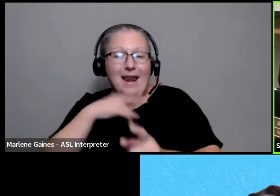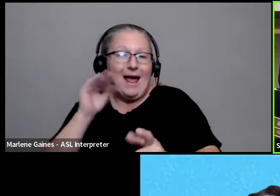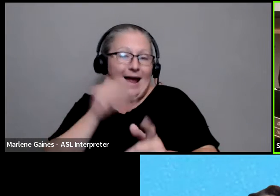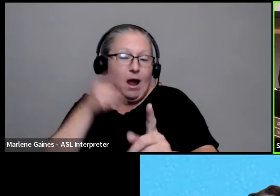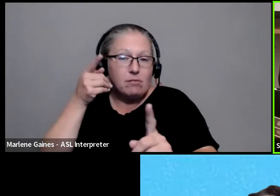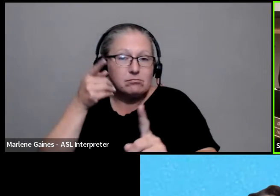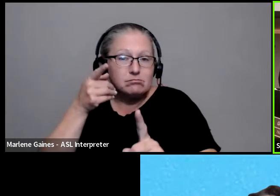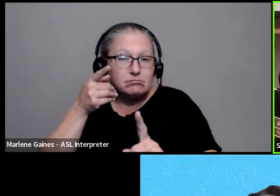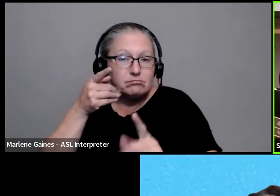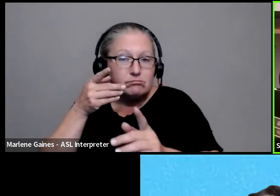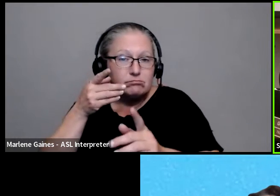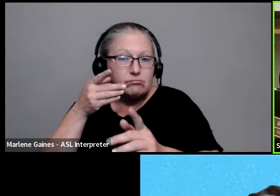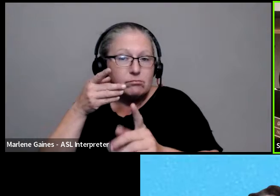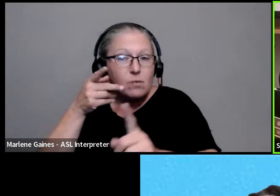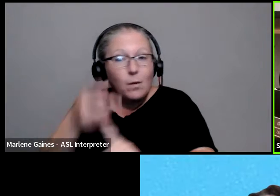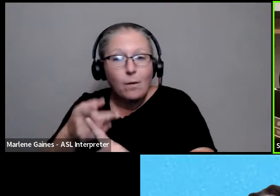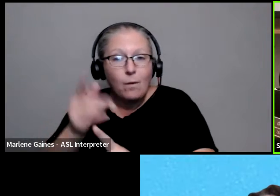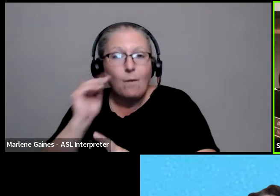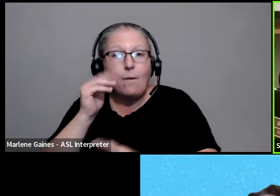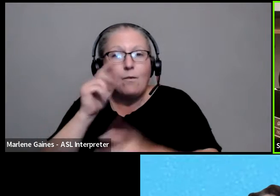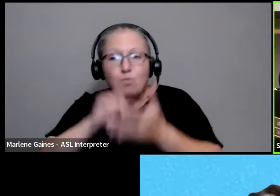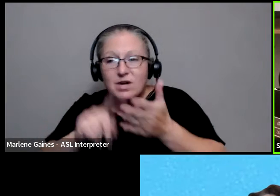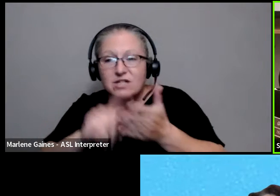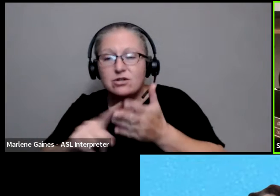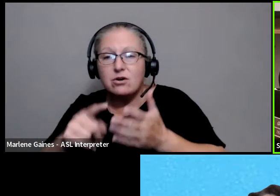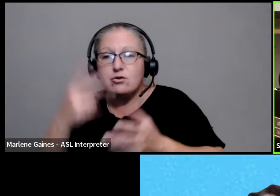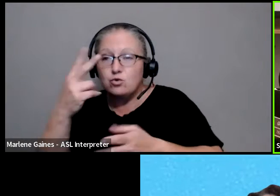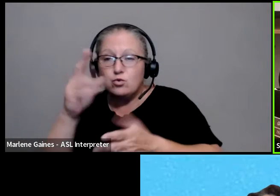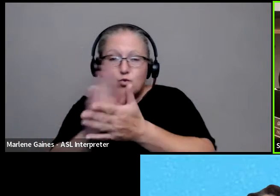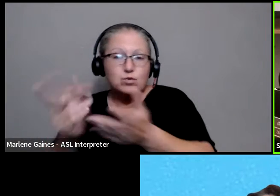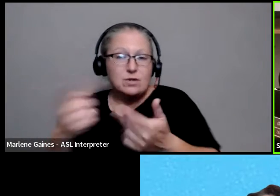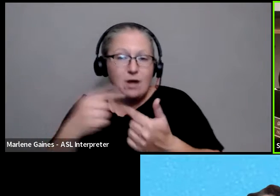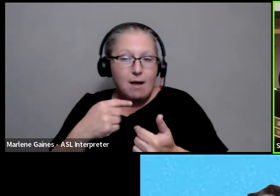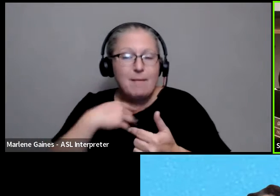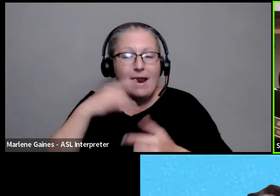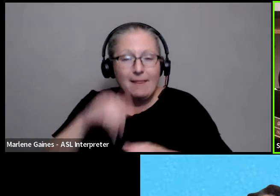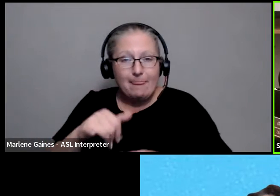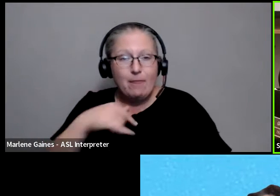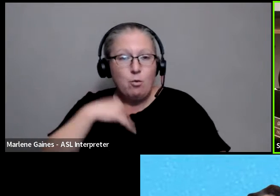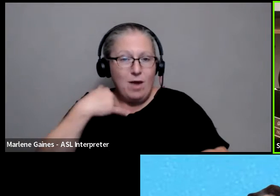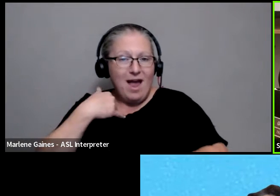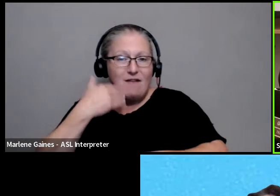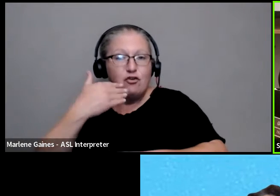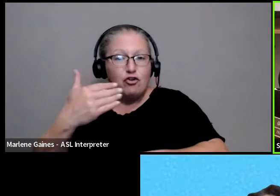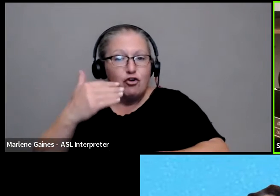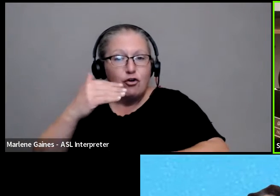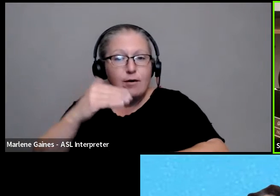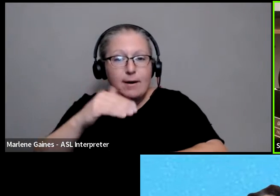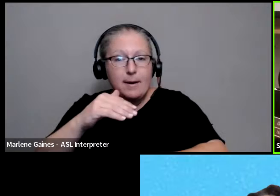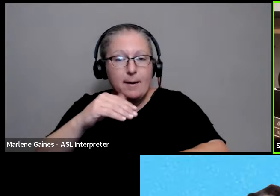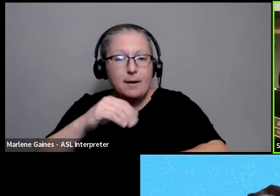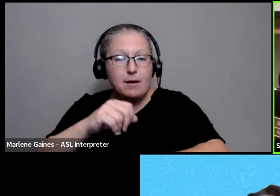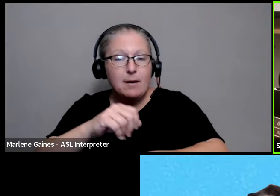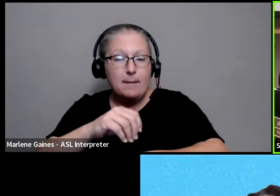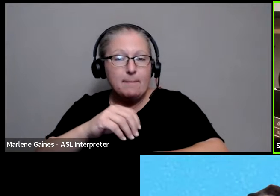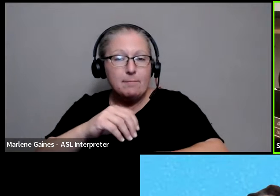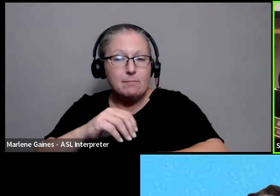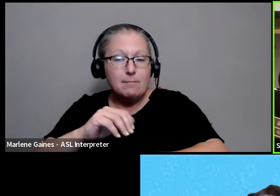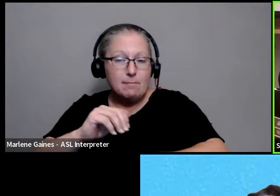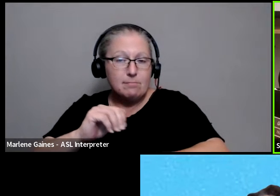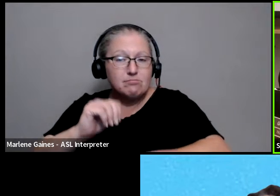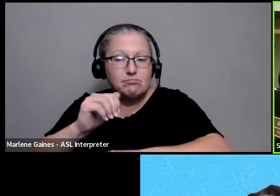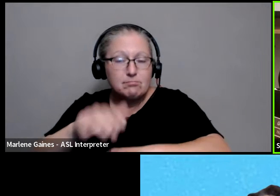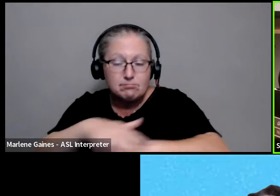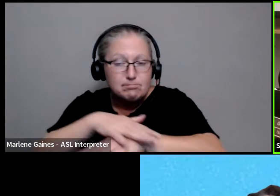the research. I really appreciate the two schools coming in. I think we have a good base, and Dr. Simmons, thanks for, kind of laying the